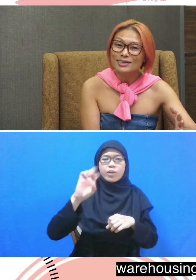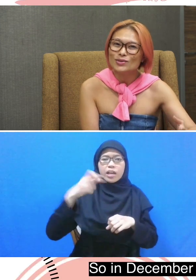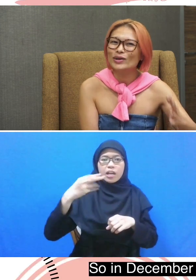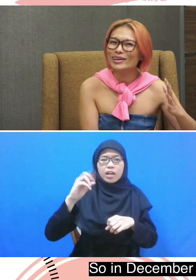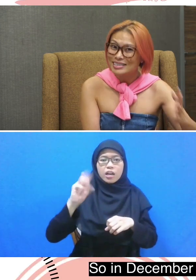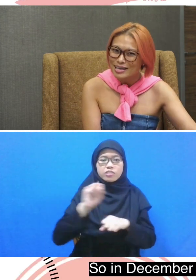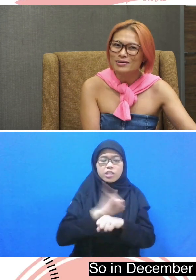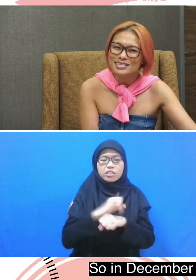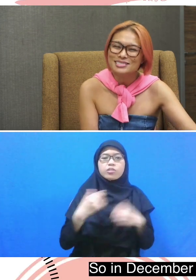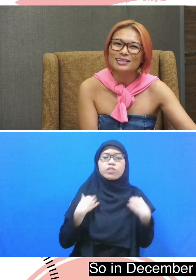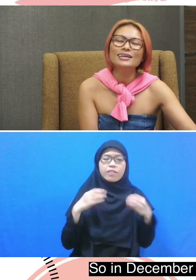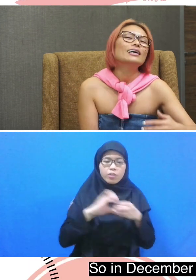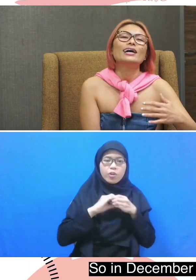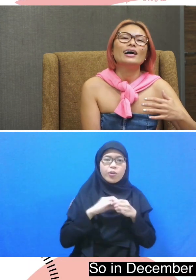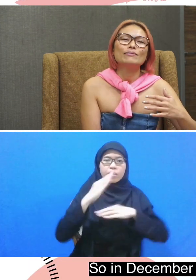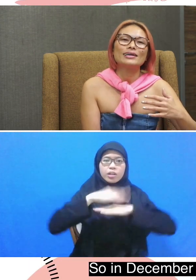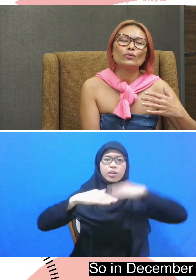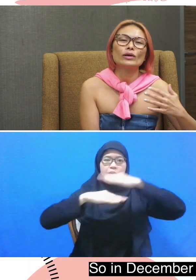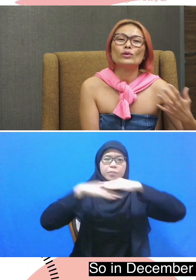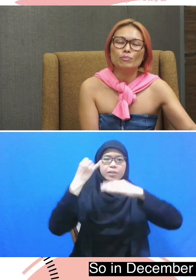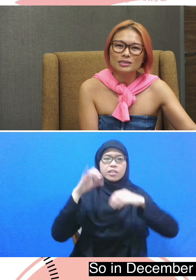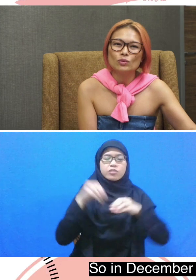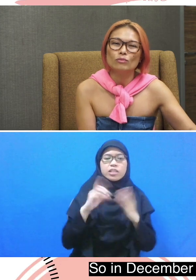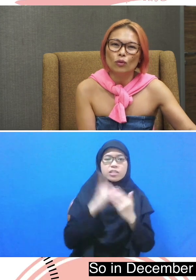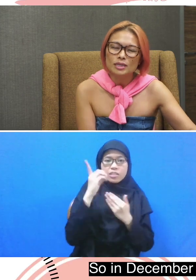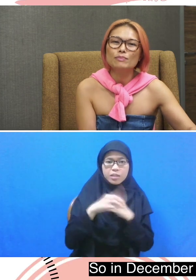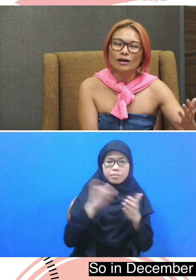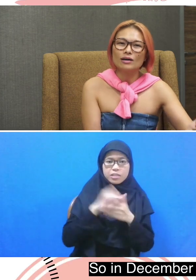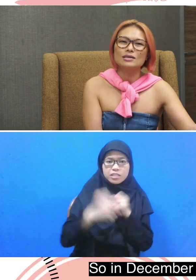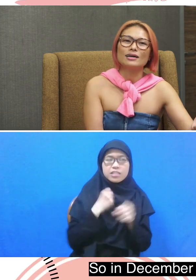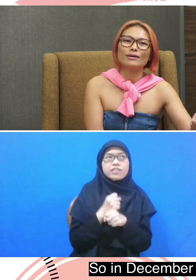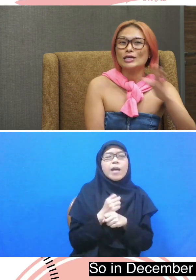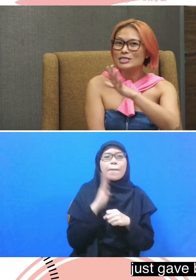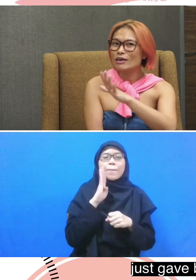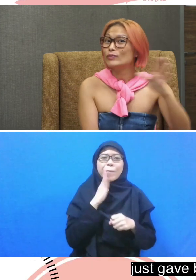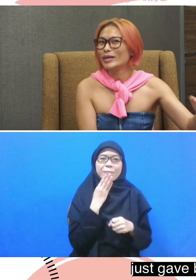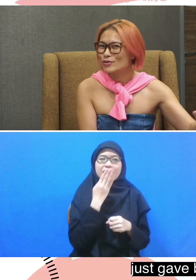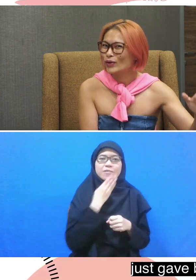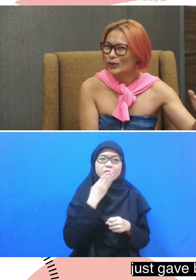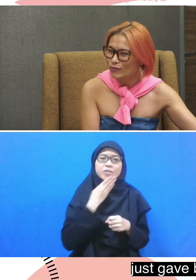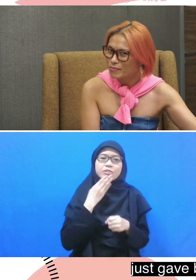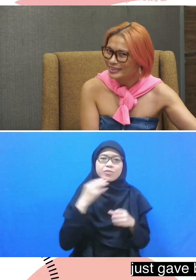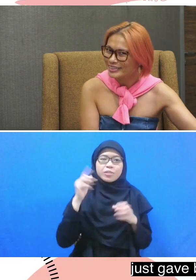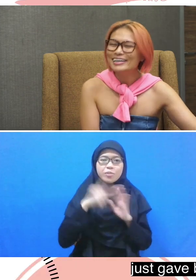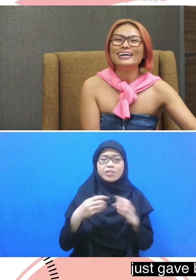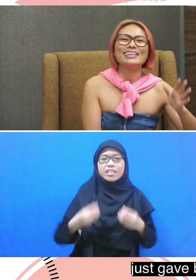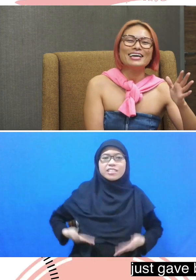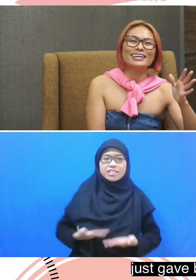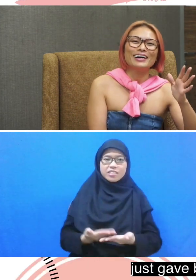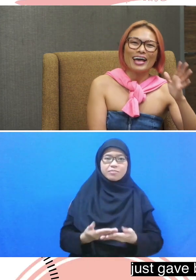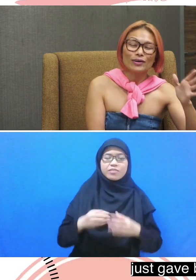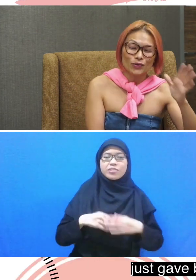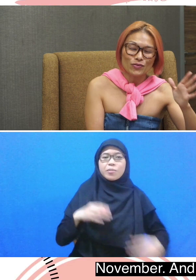building. So in December this year, it was a bittersweet moment because I just gave birth to my number four in November, and